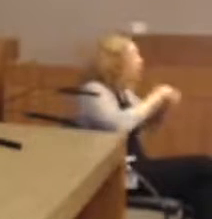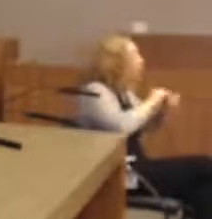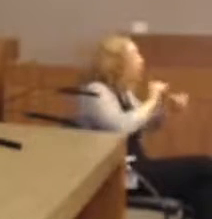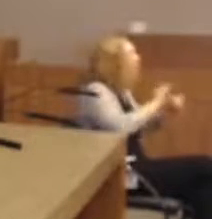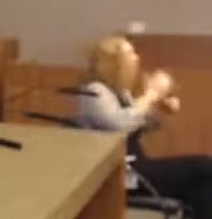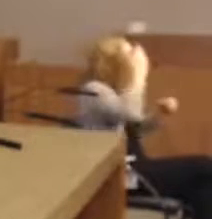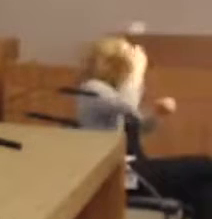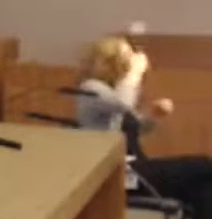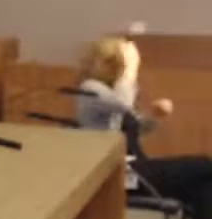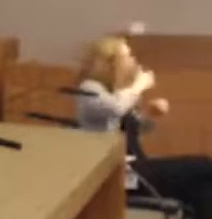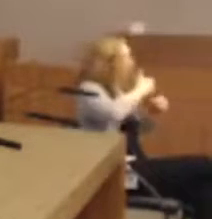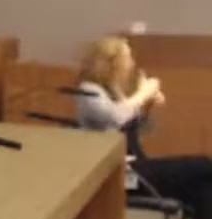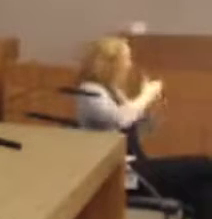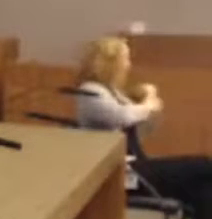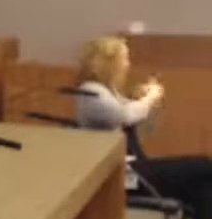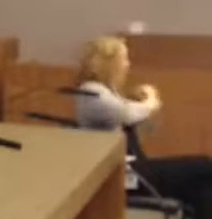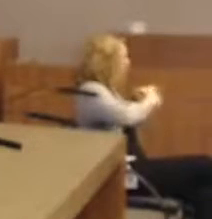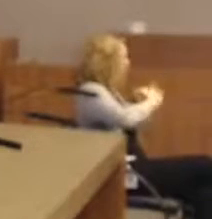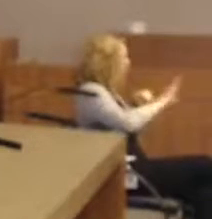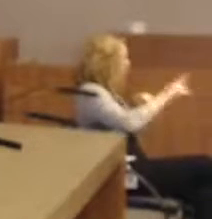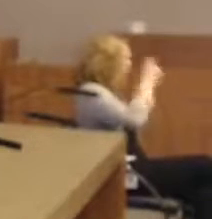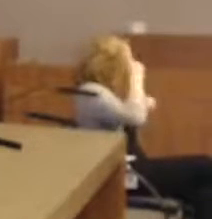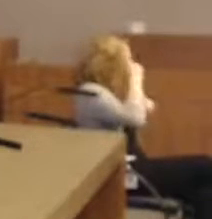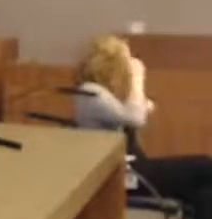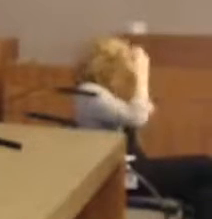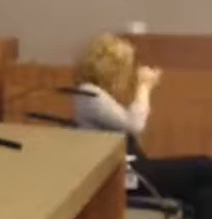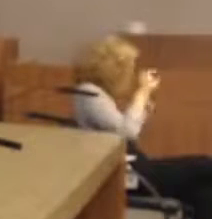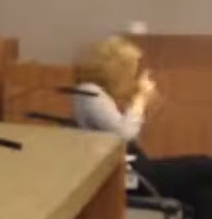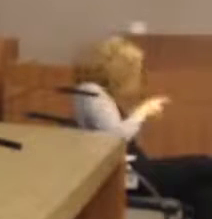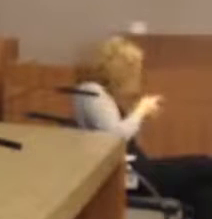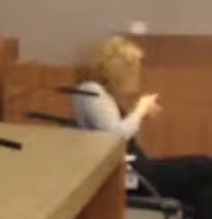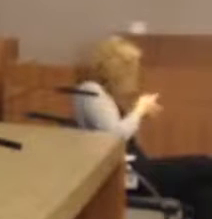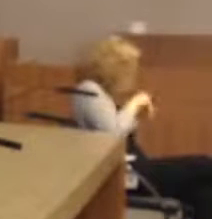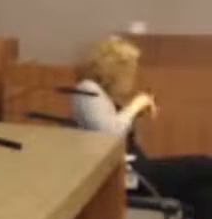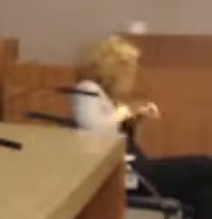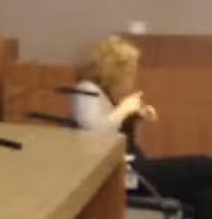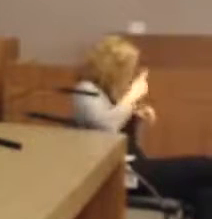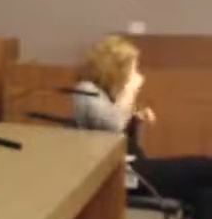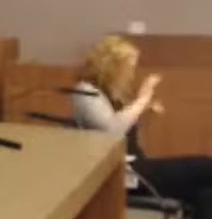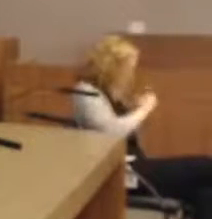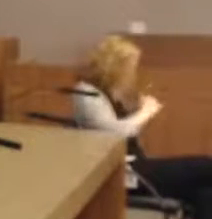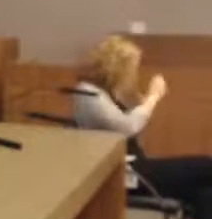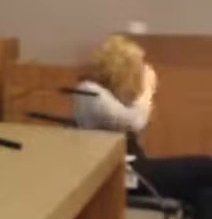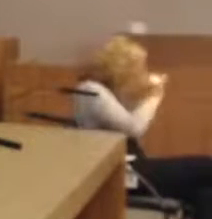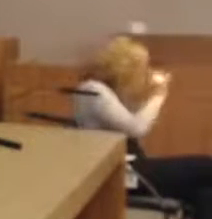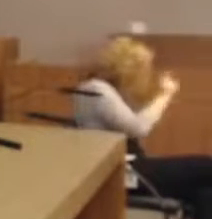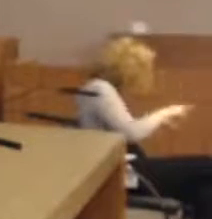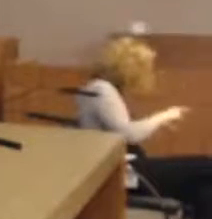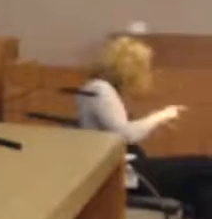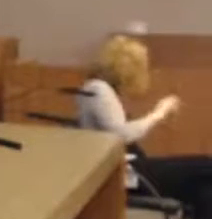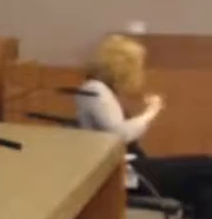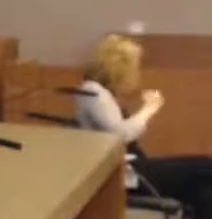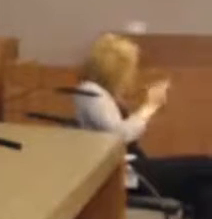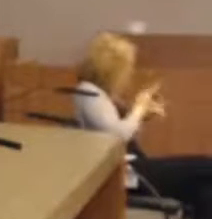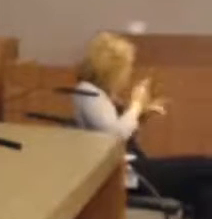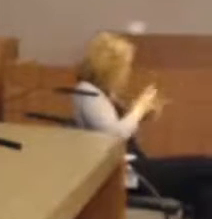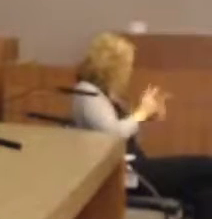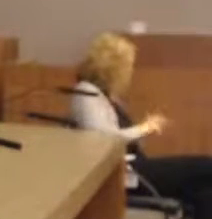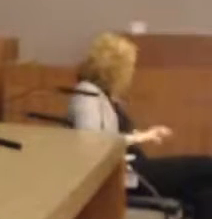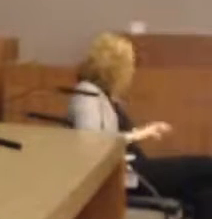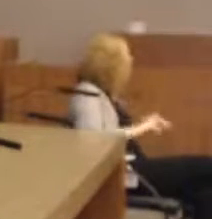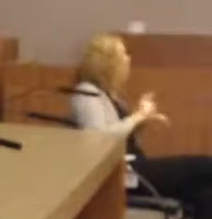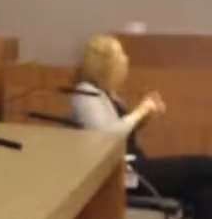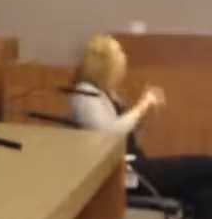front of your brain trying to make sense of why would that person be there and where do I know them and how do I make sense. Now remember I said during trauma,